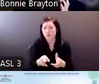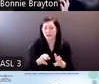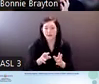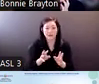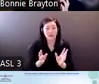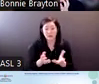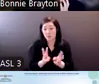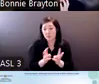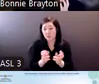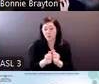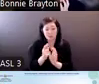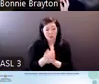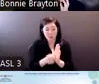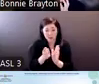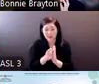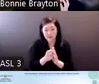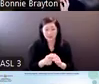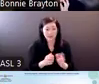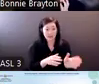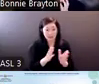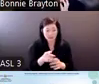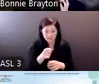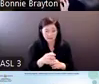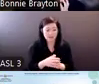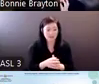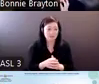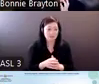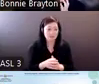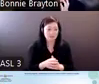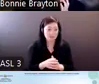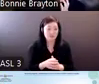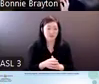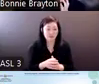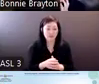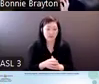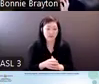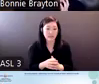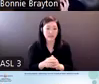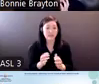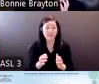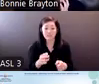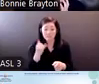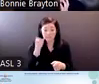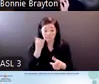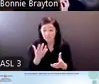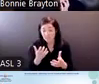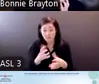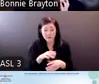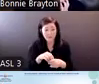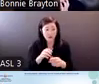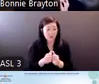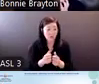time commitment. For those of you who are interested in a multi-day risk assessment